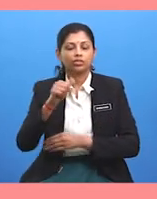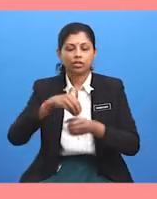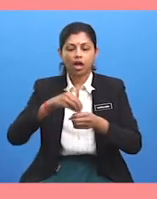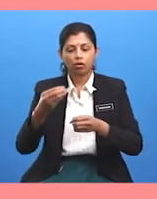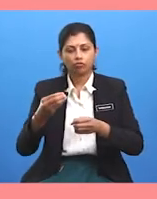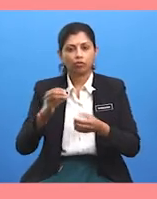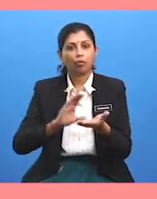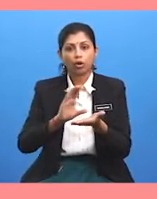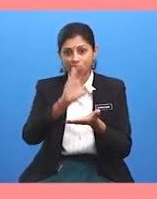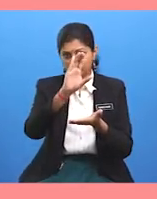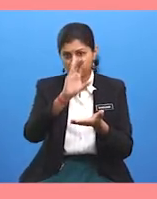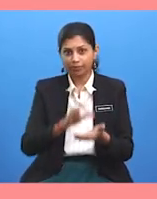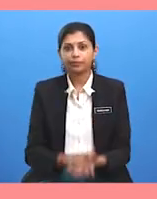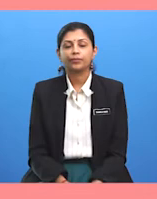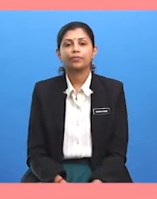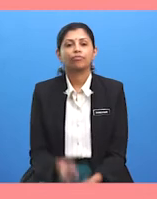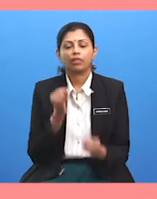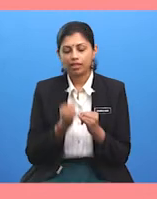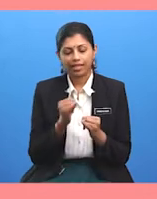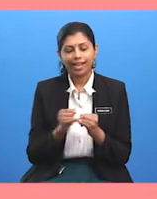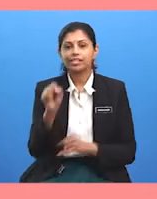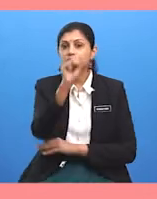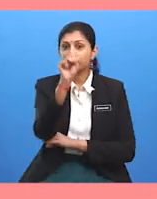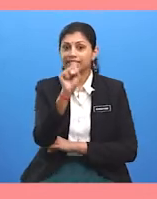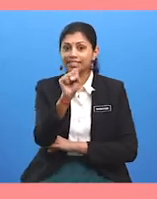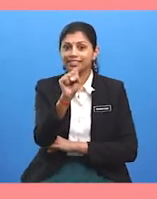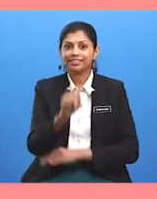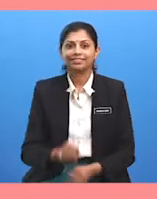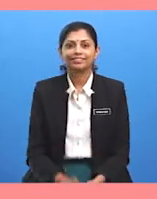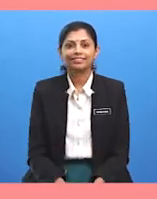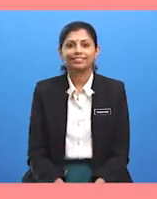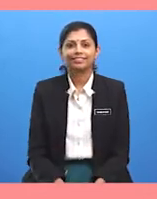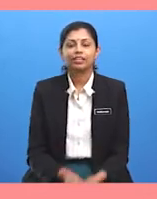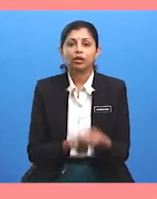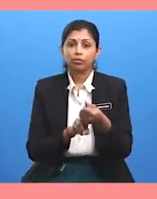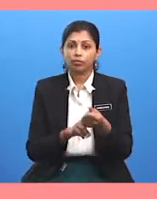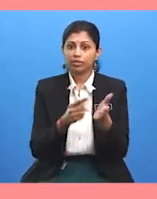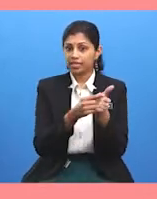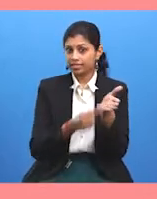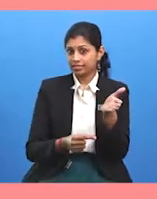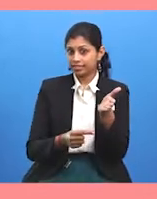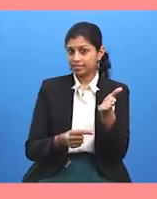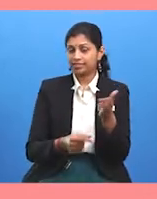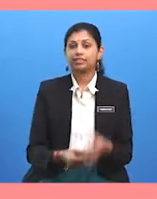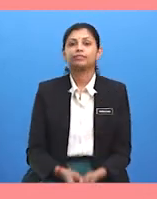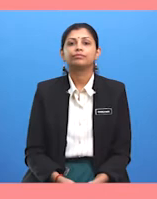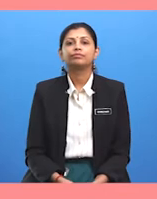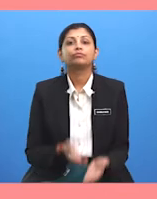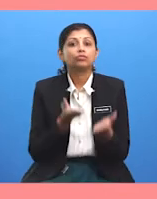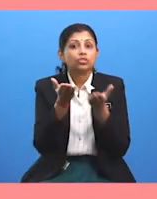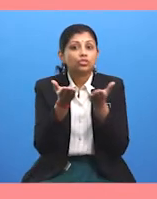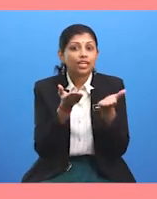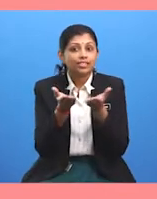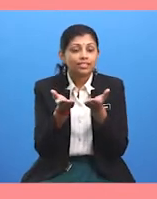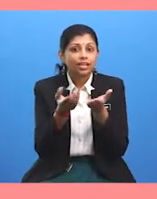dropout. And lastly, question 6. The two articles suggest that in order to be